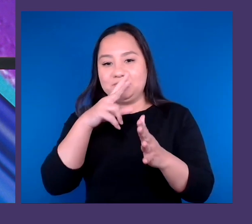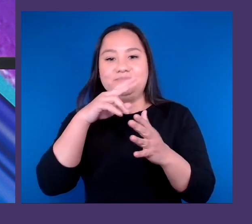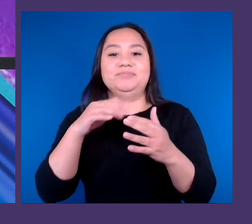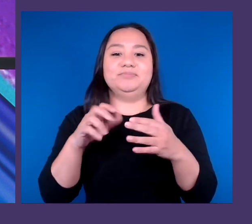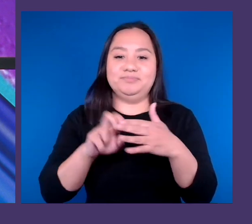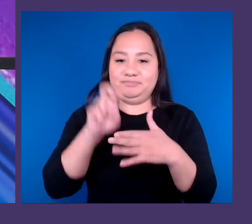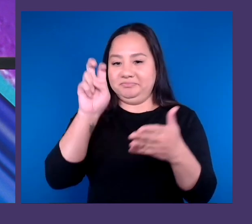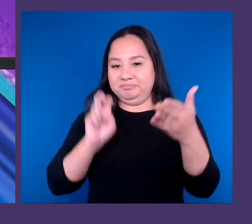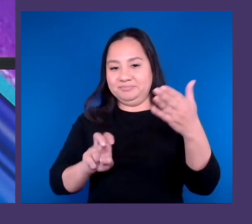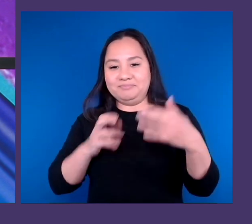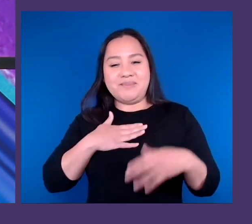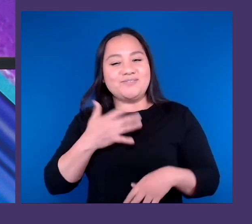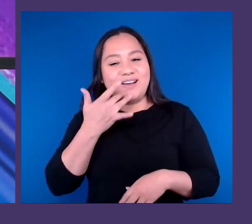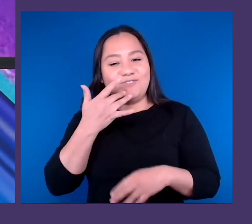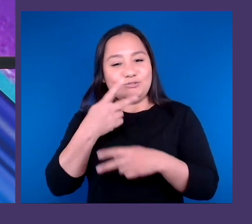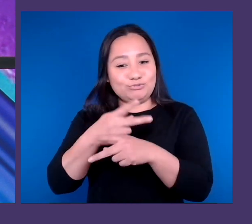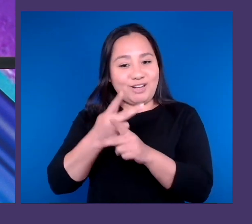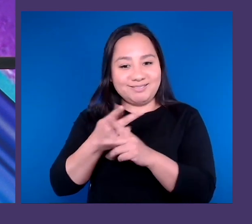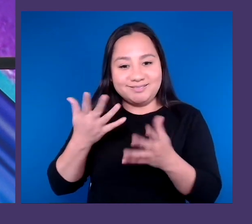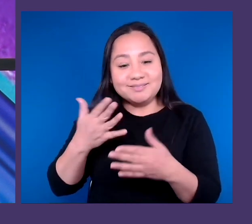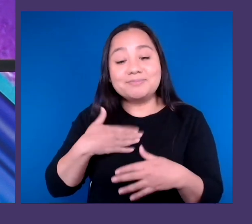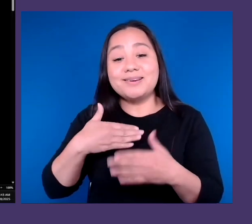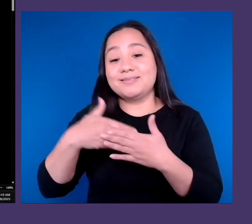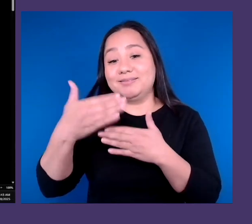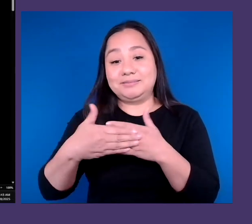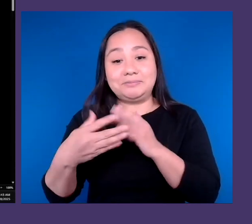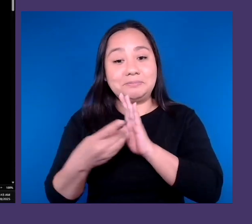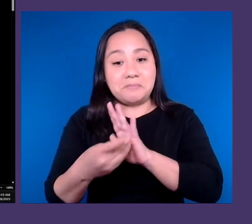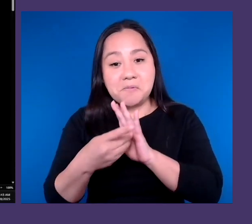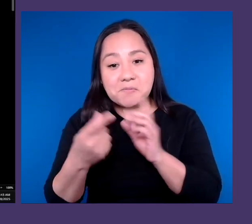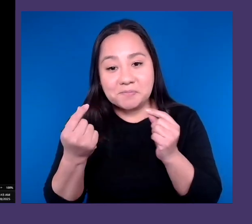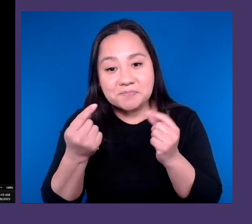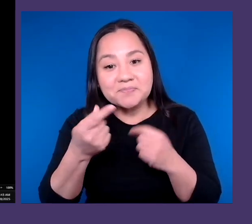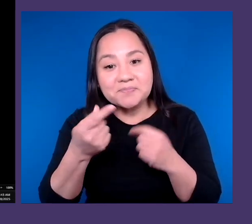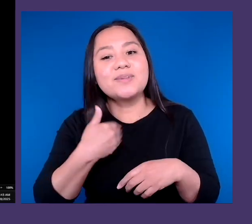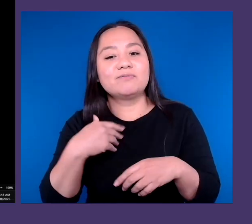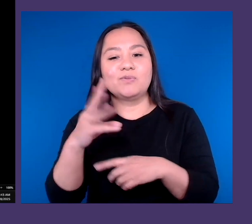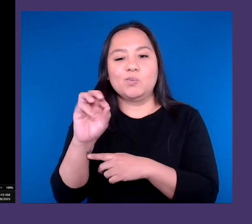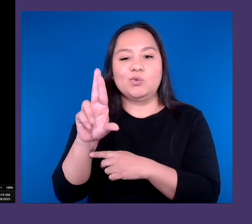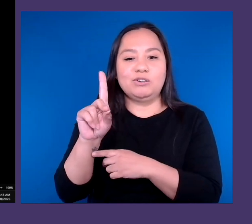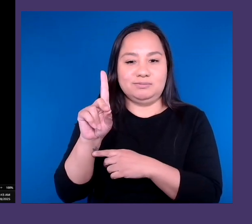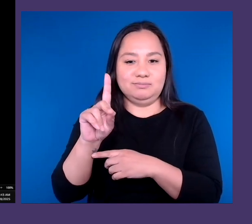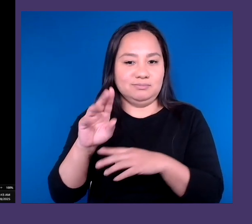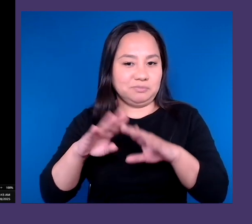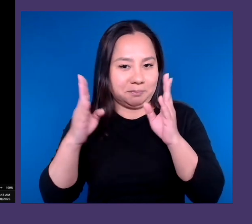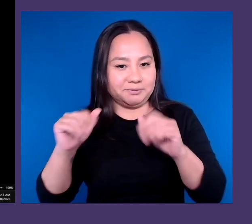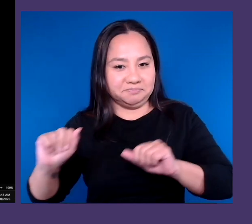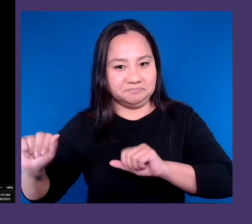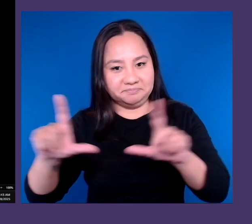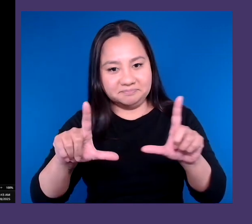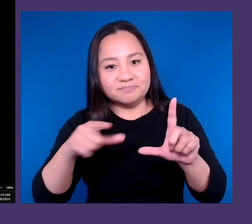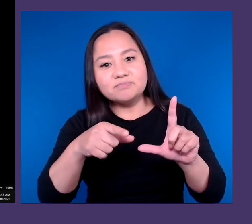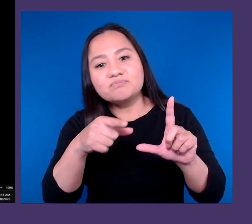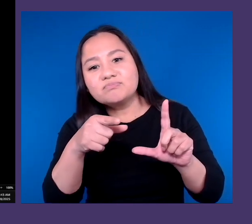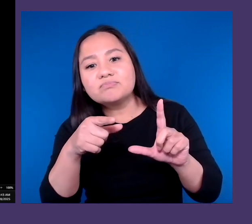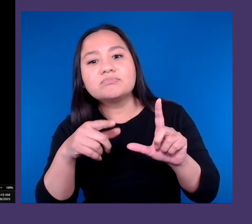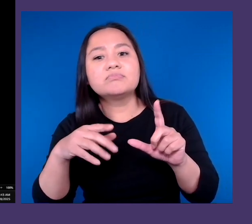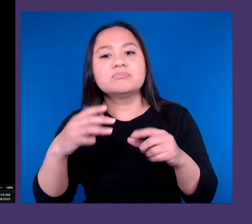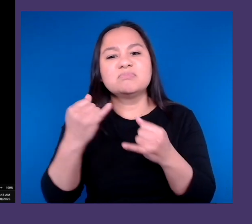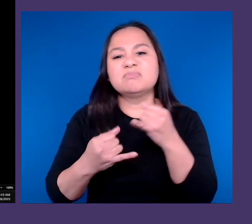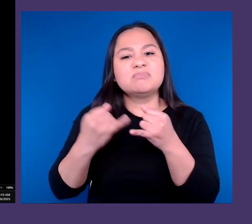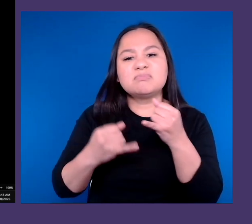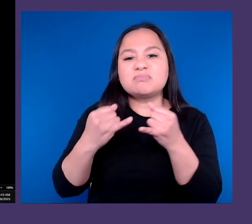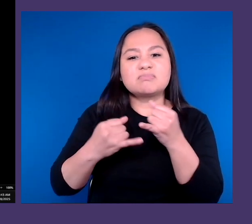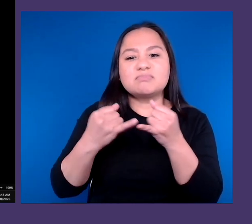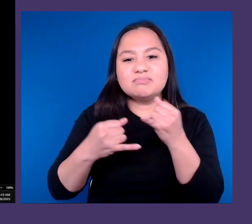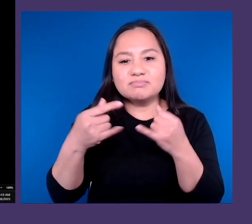Yep. My next demo here. So I've got Word open. Yeah. This is the last one, the Grand Slam. So